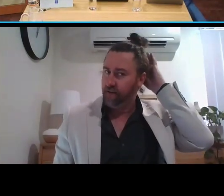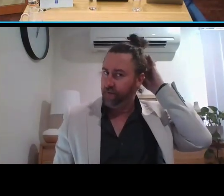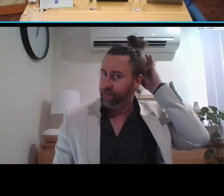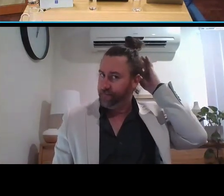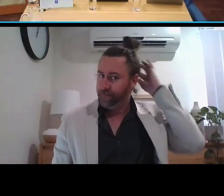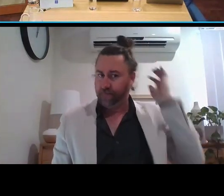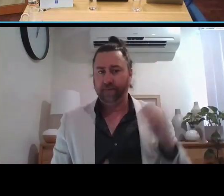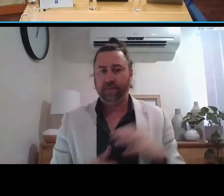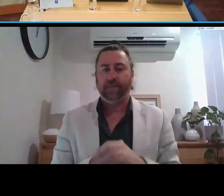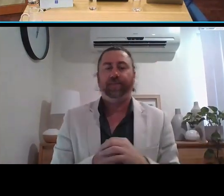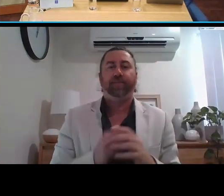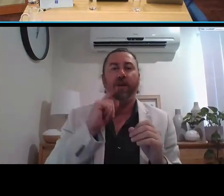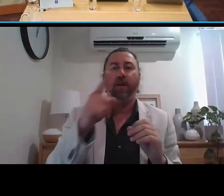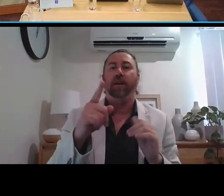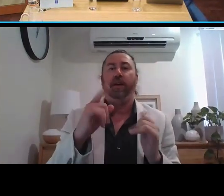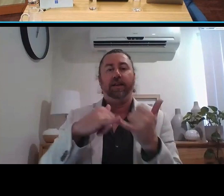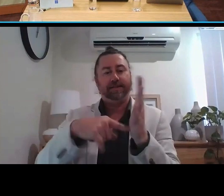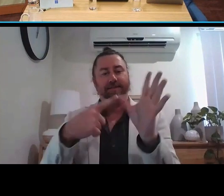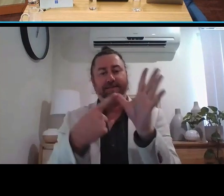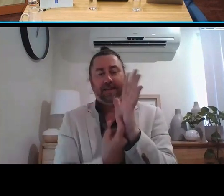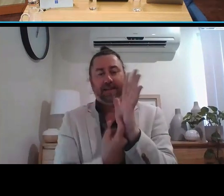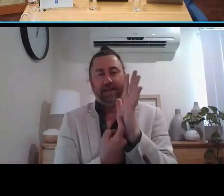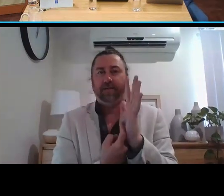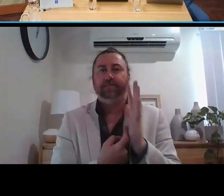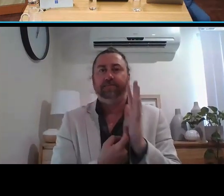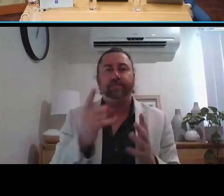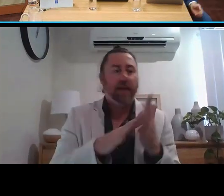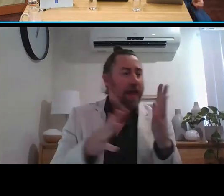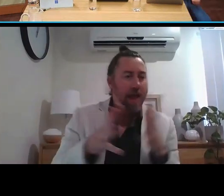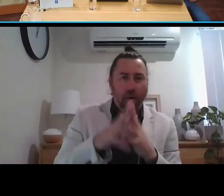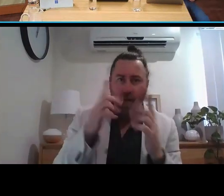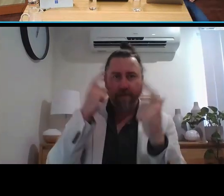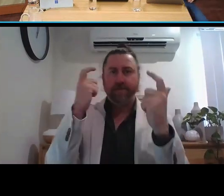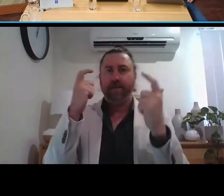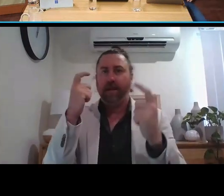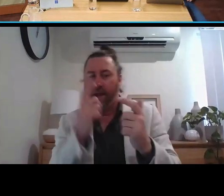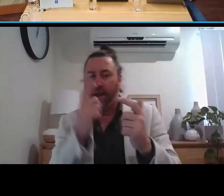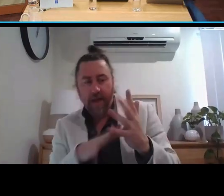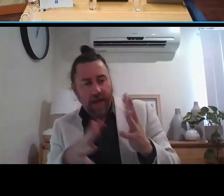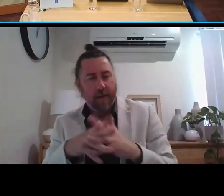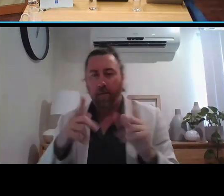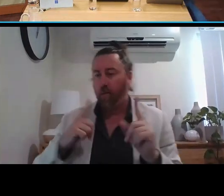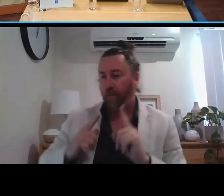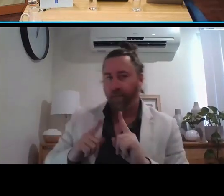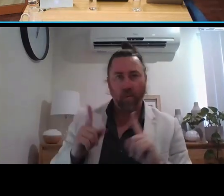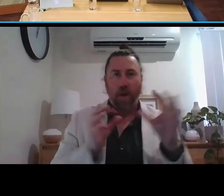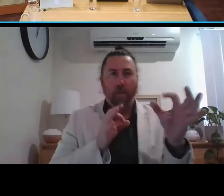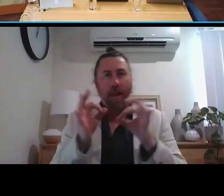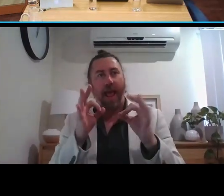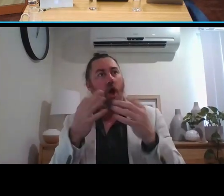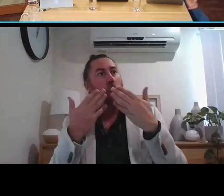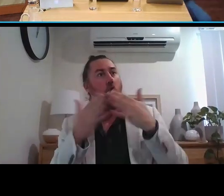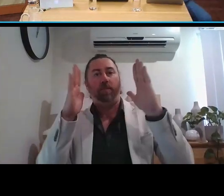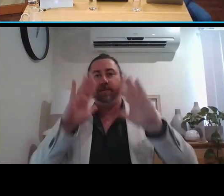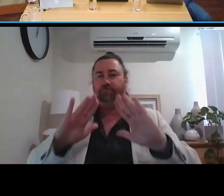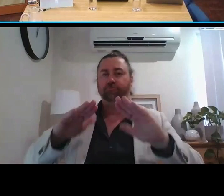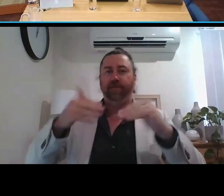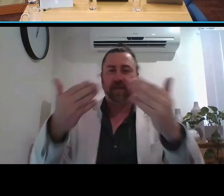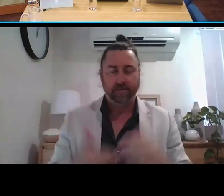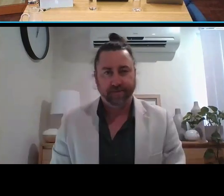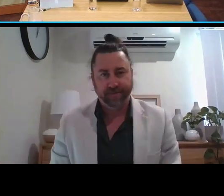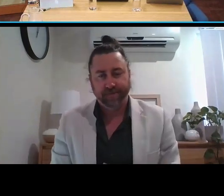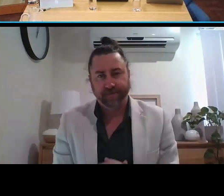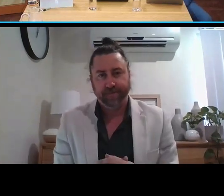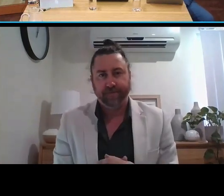introduction to Star Ratings, including its origin, background, and the plan for launch and delivery. So just to quickly